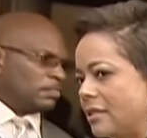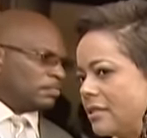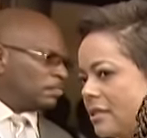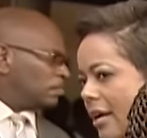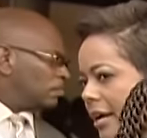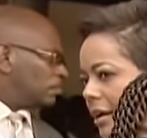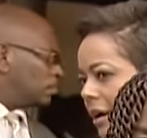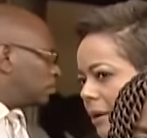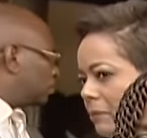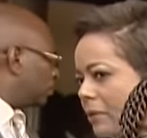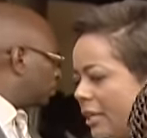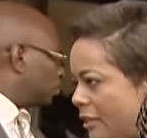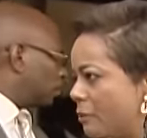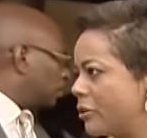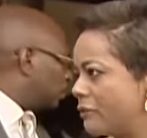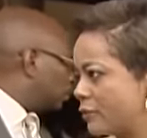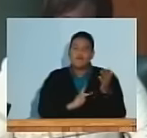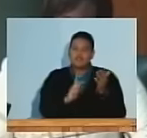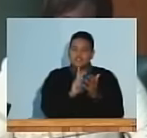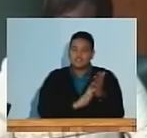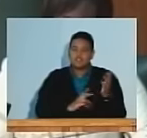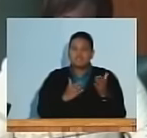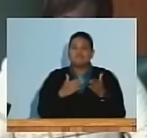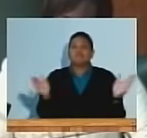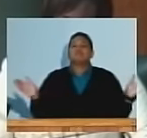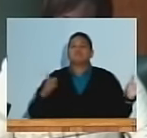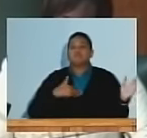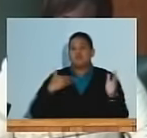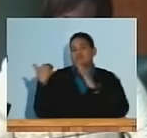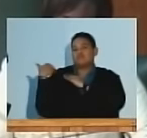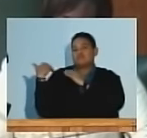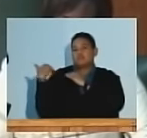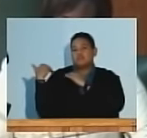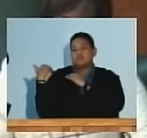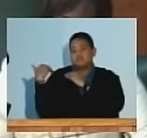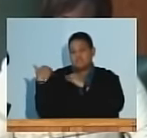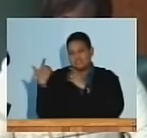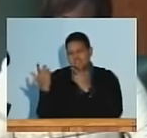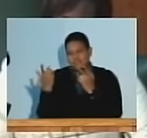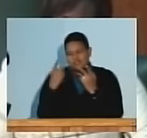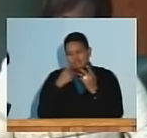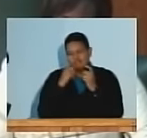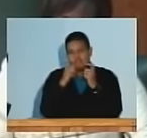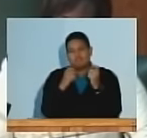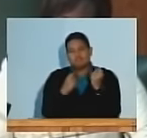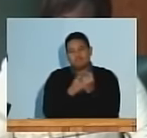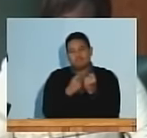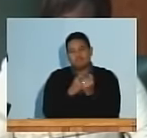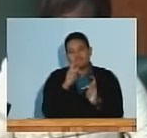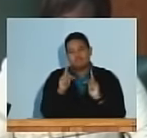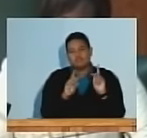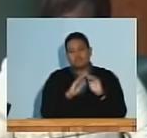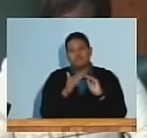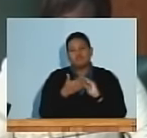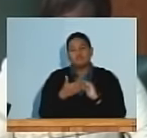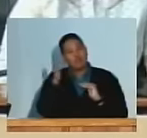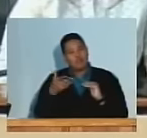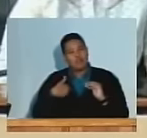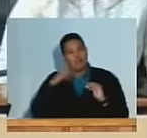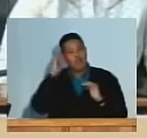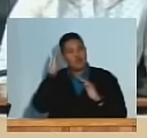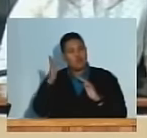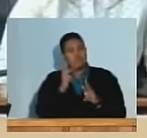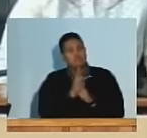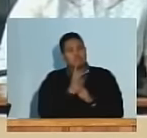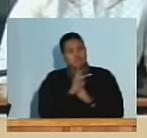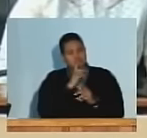be encouraged to live up to the standards. He will be supported by Derek Smith, leader of government business in the House of Representatives, and